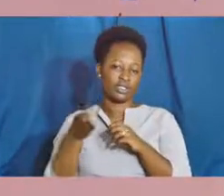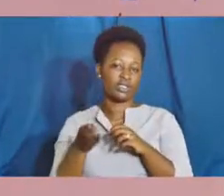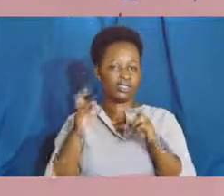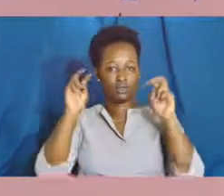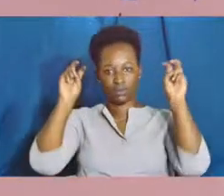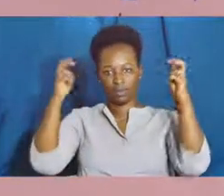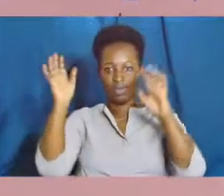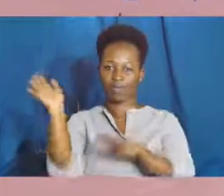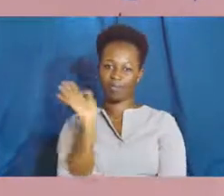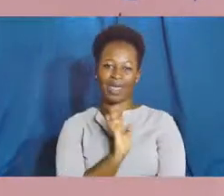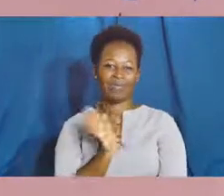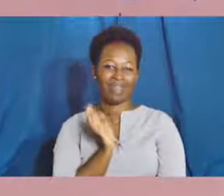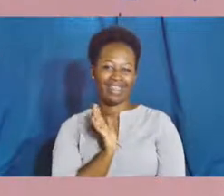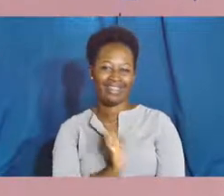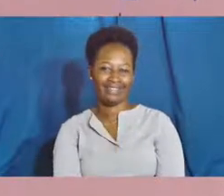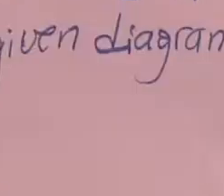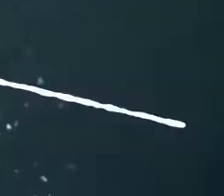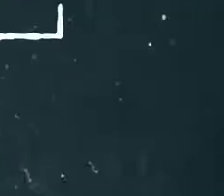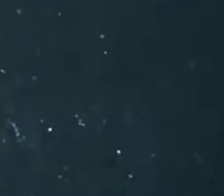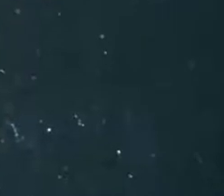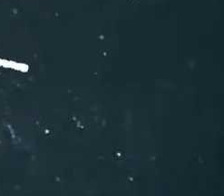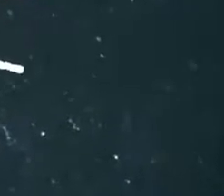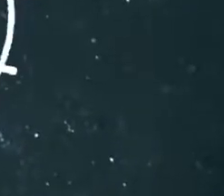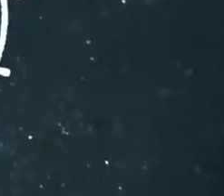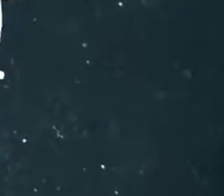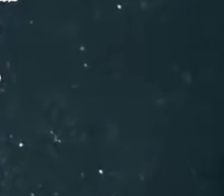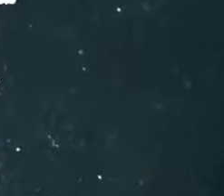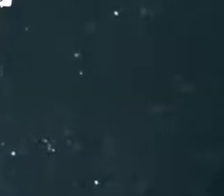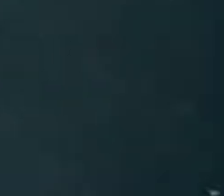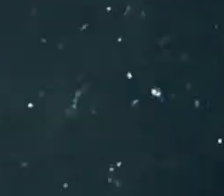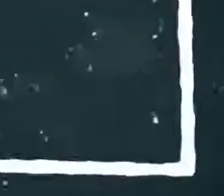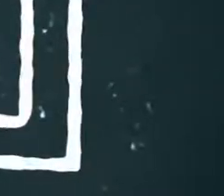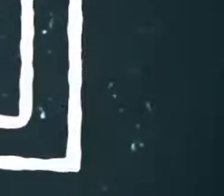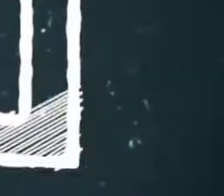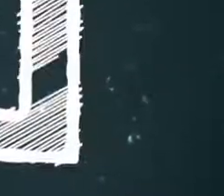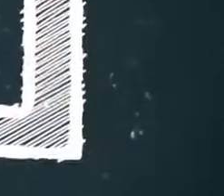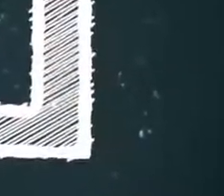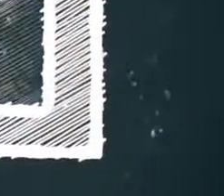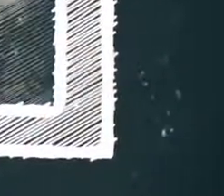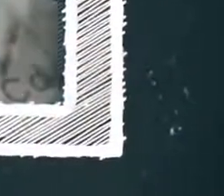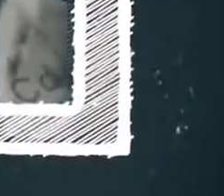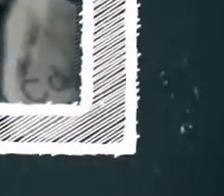electrical circuit. Bye-bye.